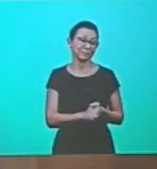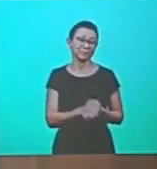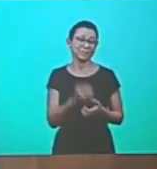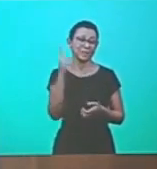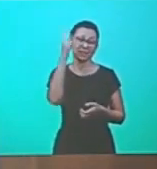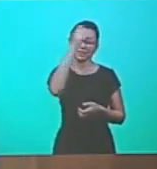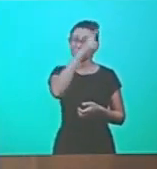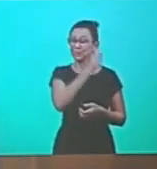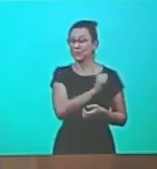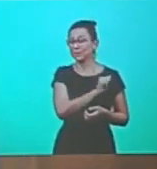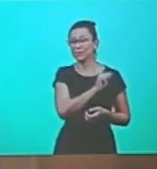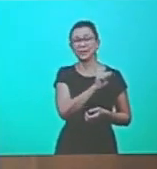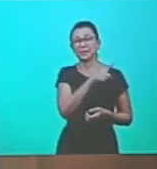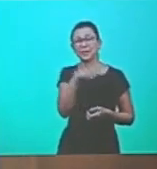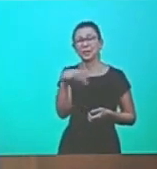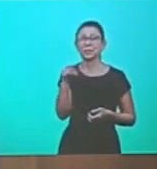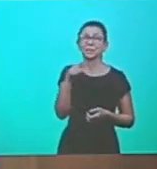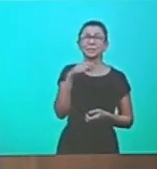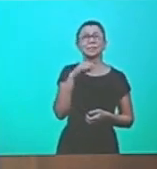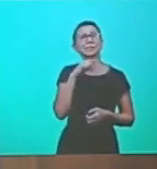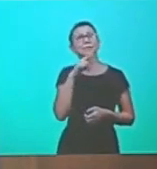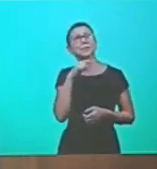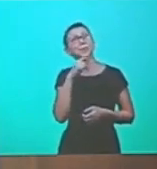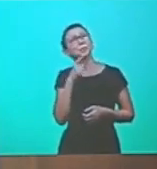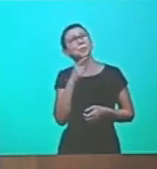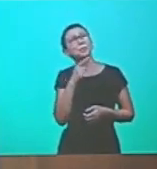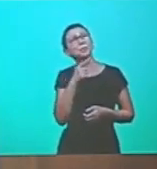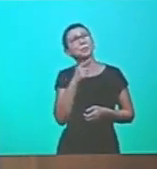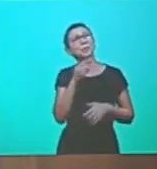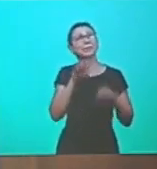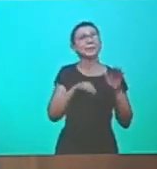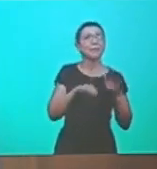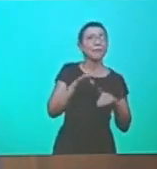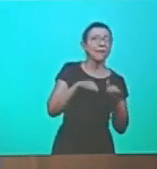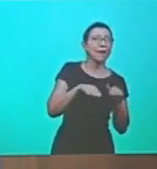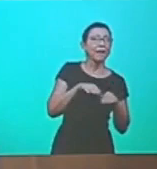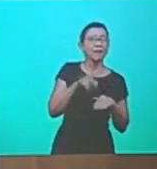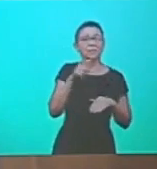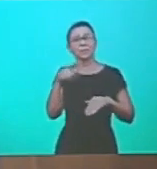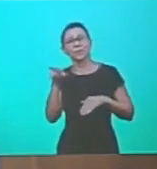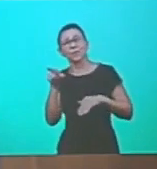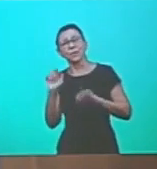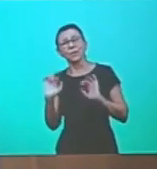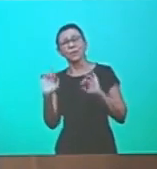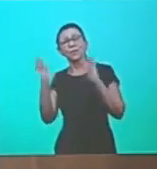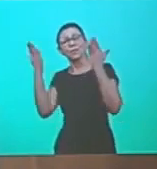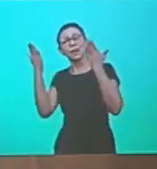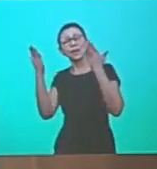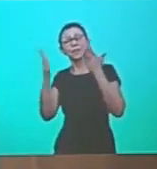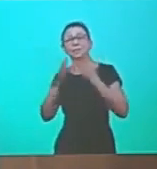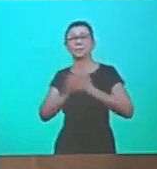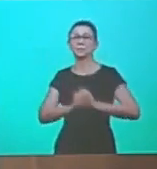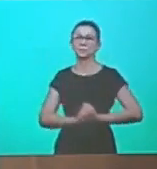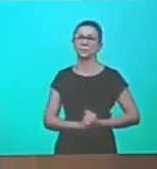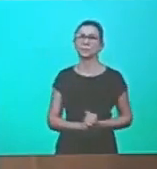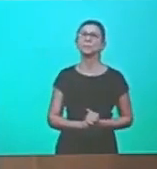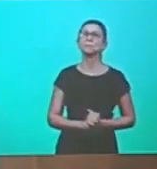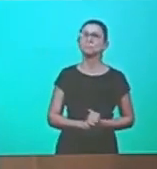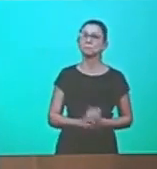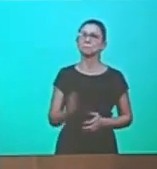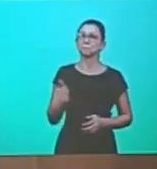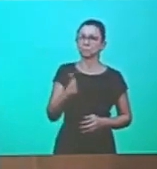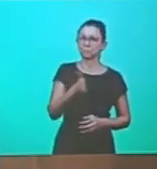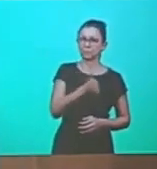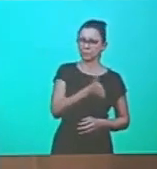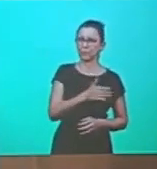because, oh, I don't know. It's just not going to work out. It's going to be hard. A lot of people are going to make